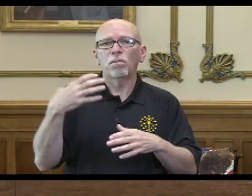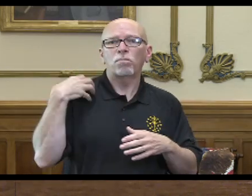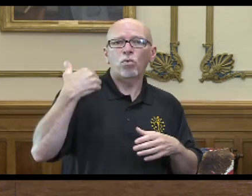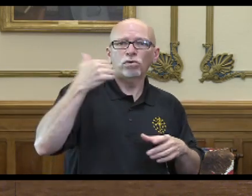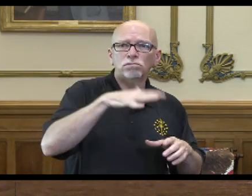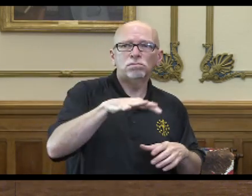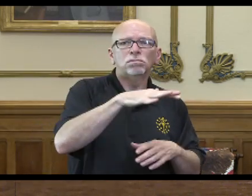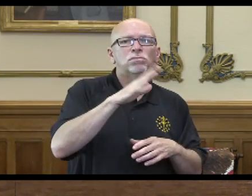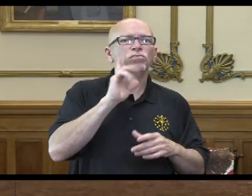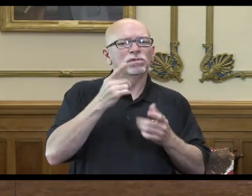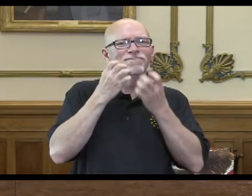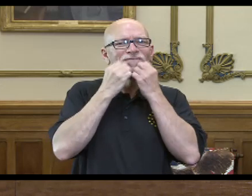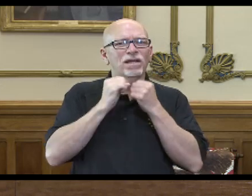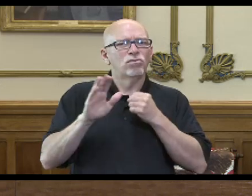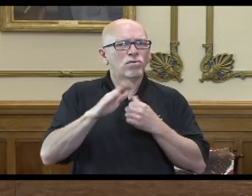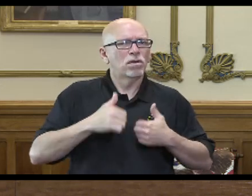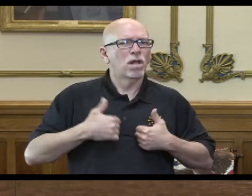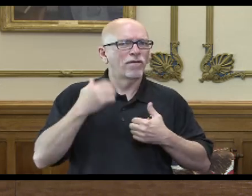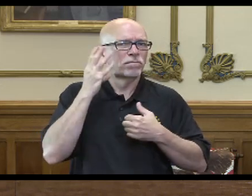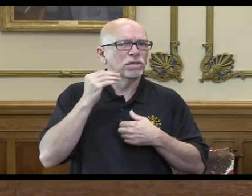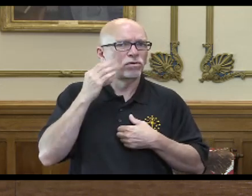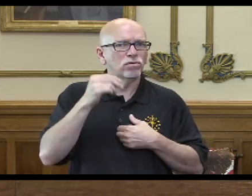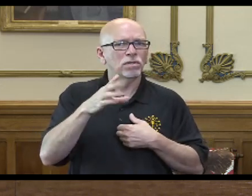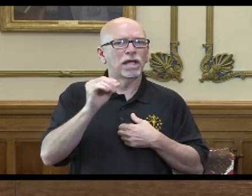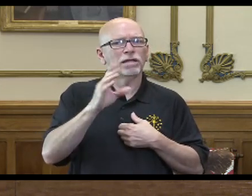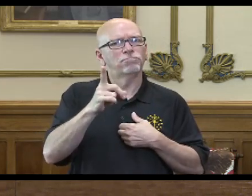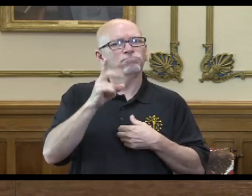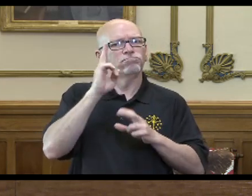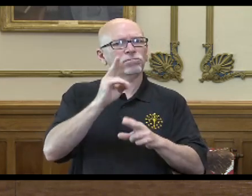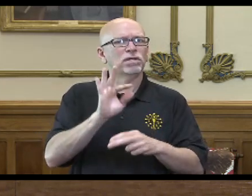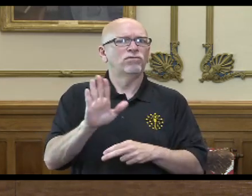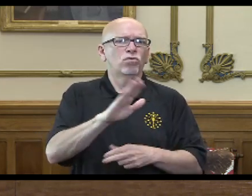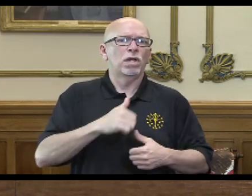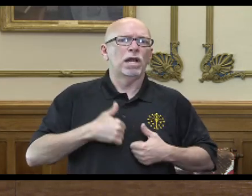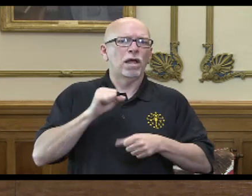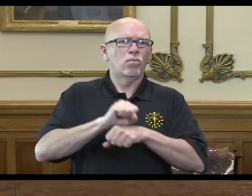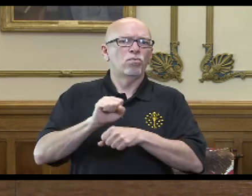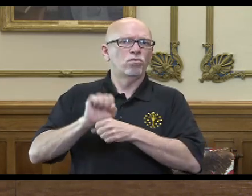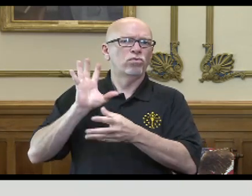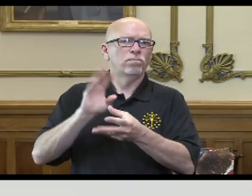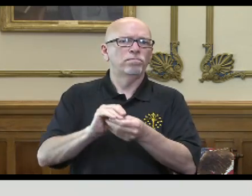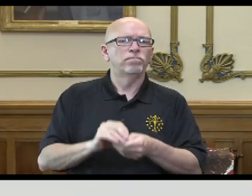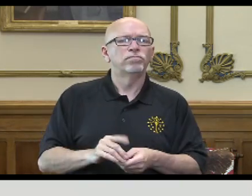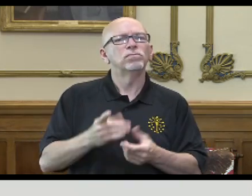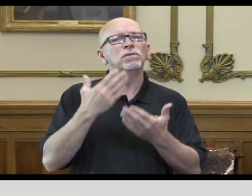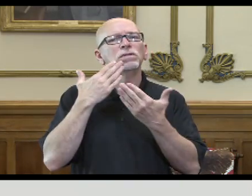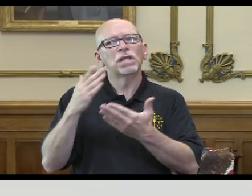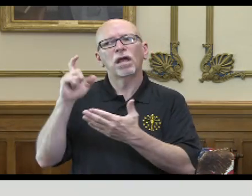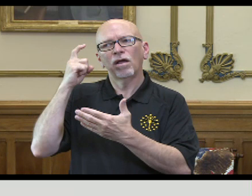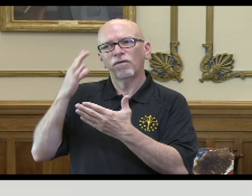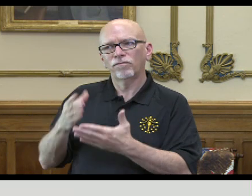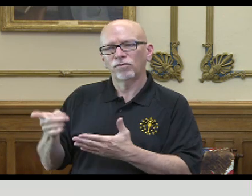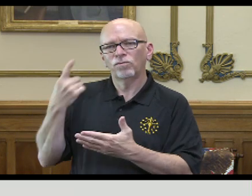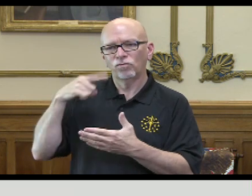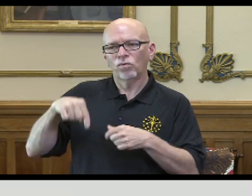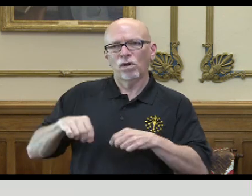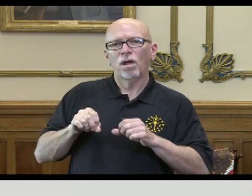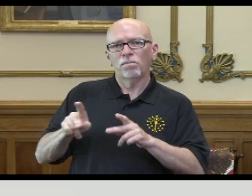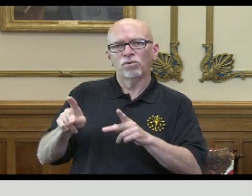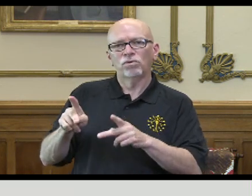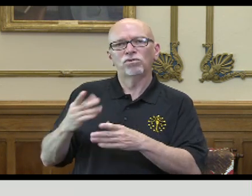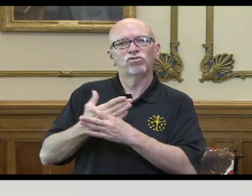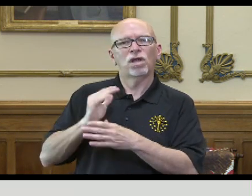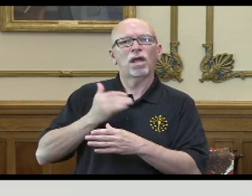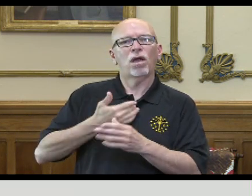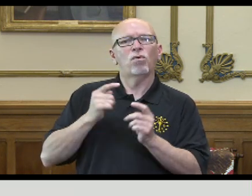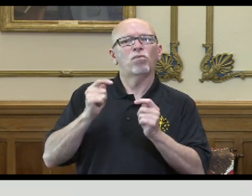to value those life experiences and the dignity of a life of work. So thank you, Governor, for this opportunity to share